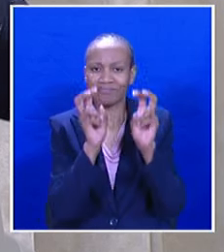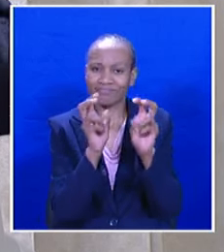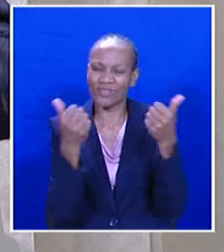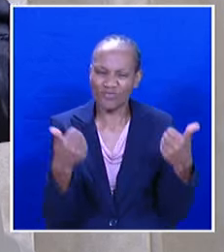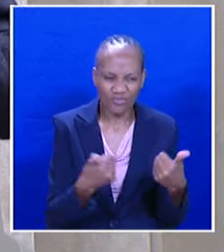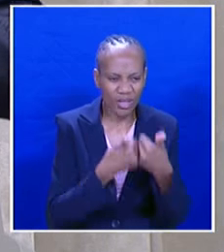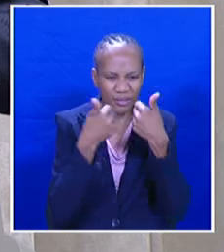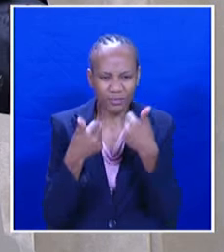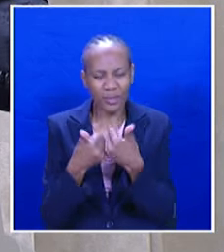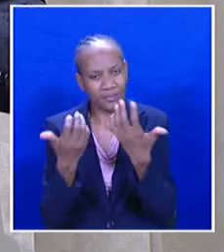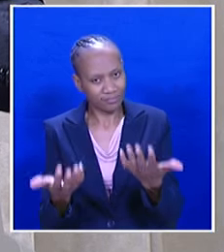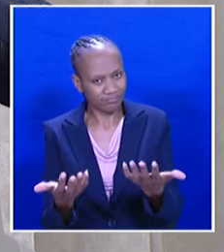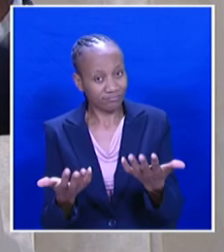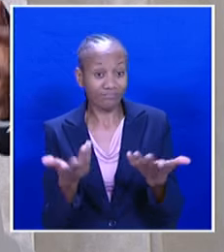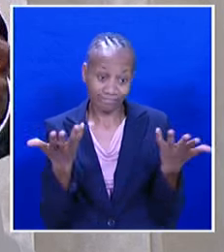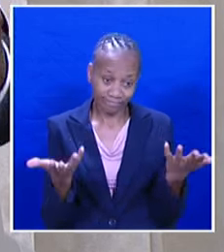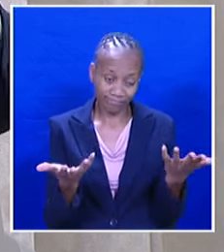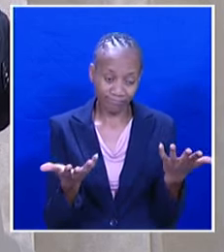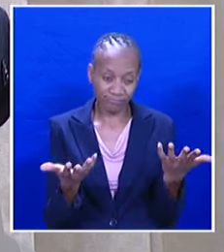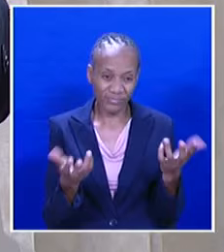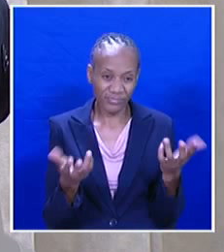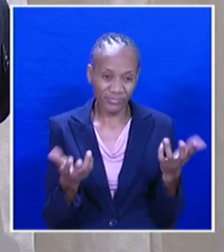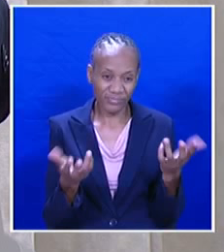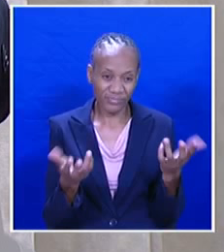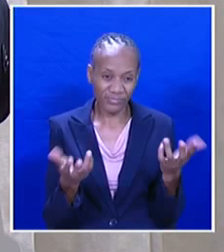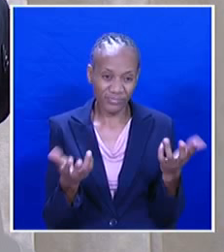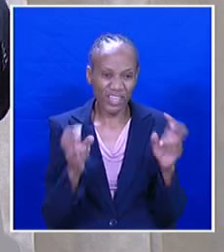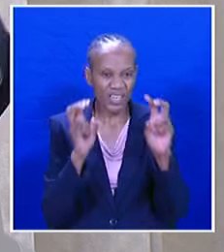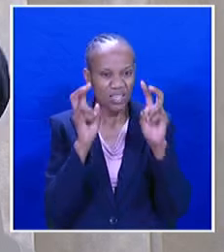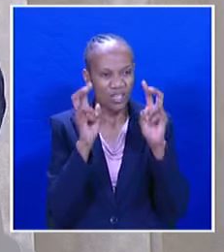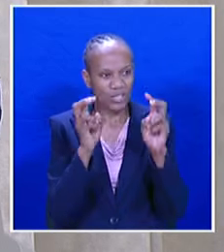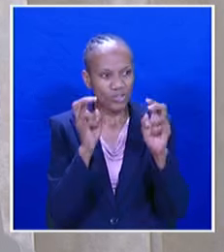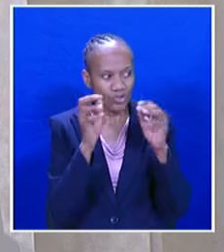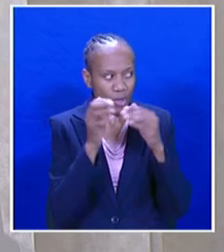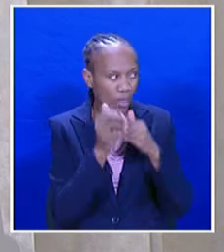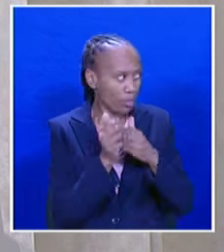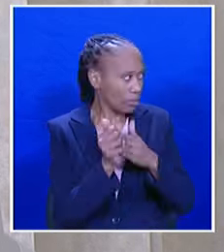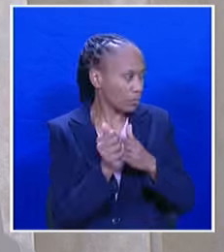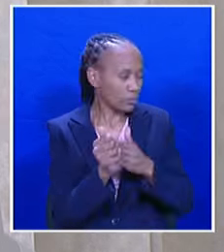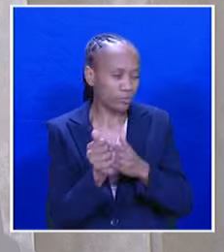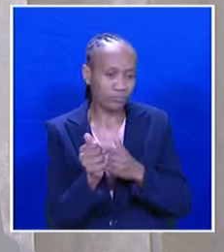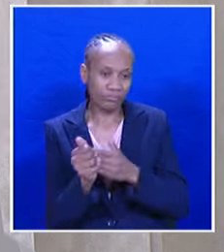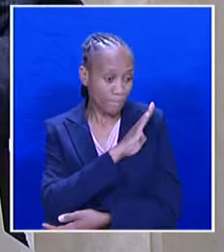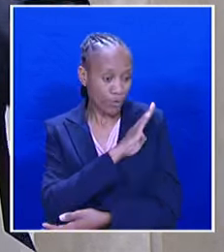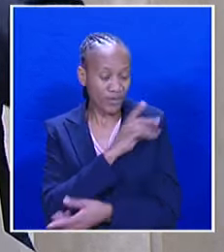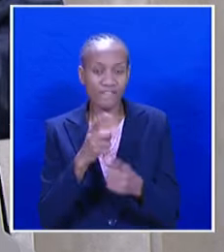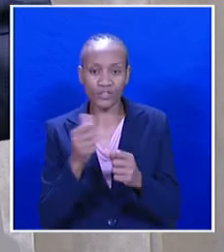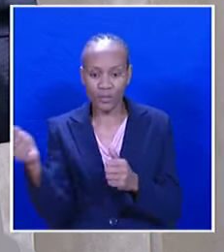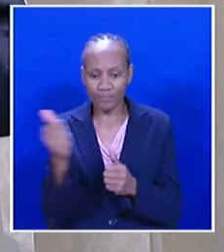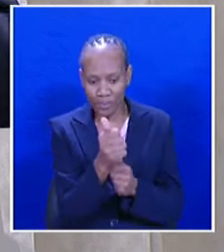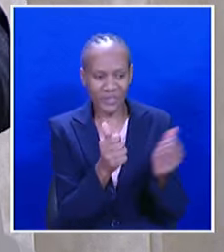it's not like suddenly there's a huge vacuum. The appointed acting people, and they are acting,